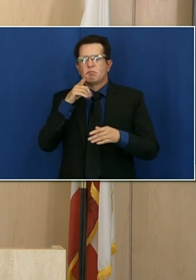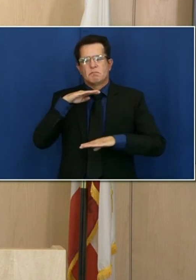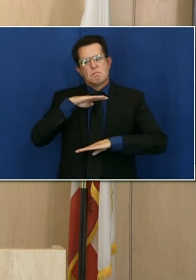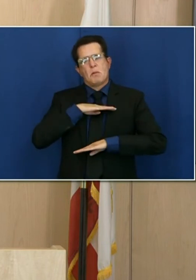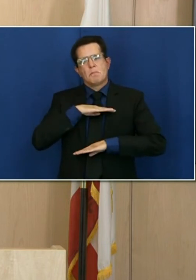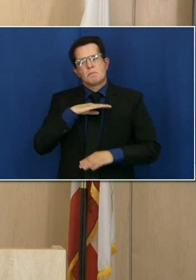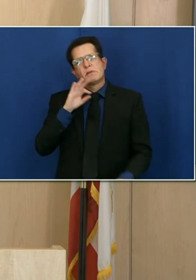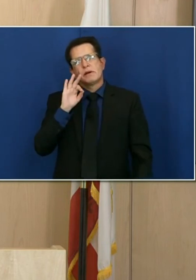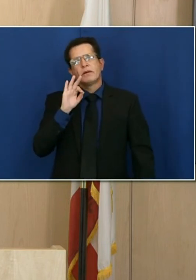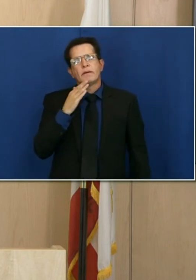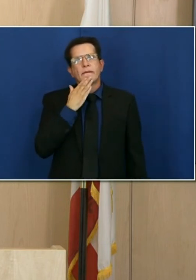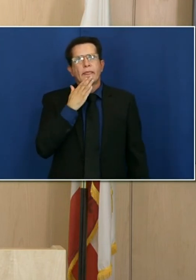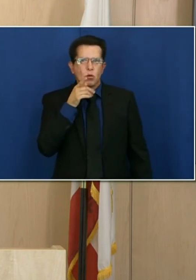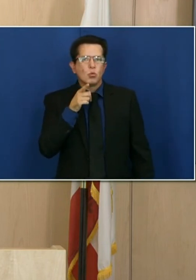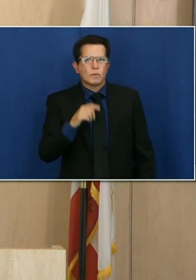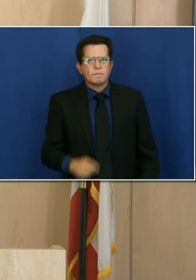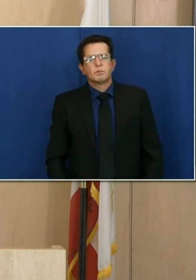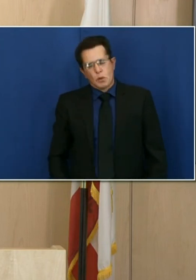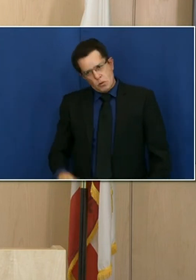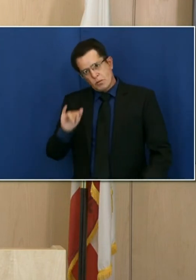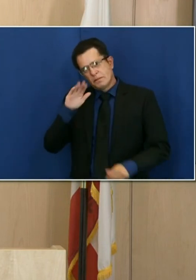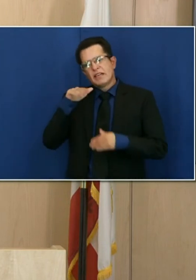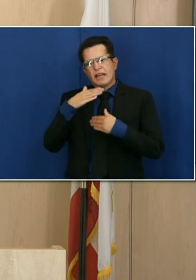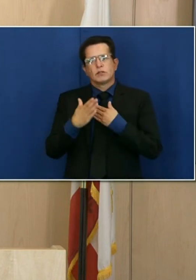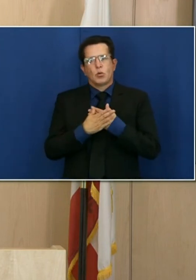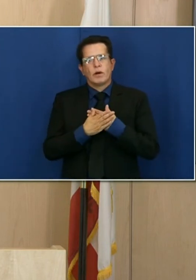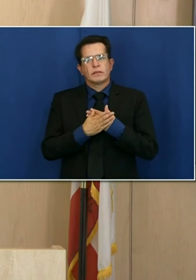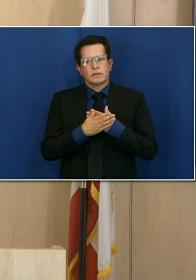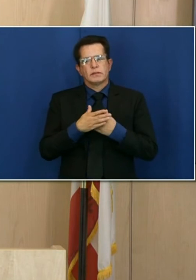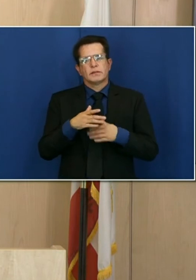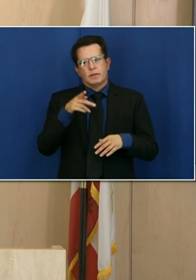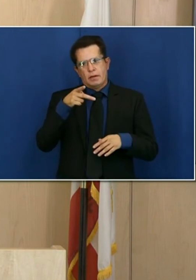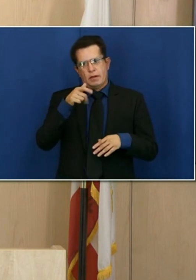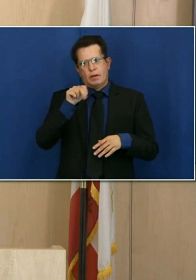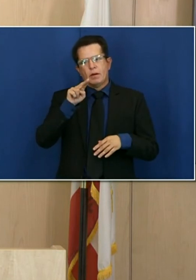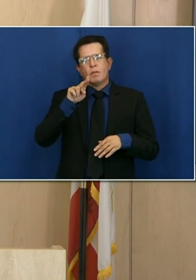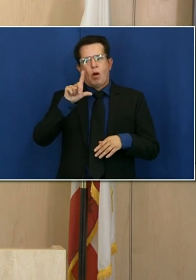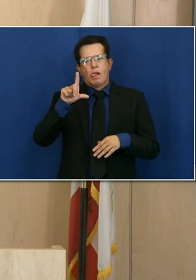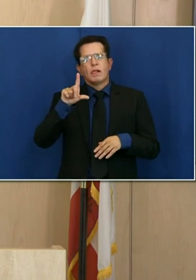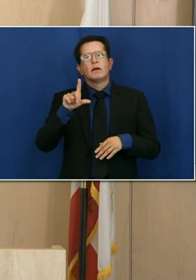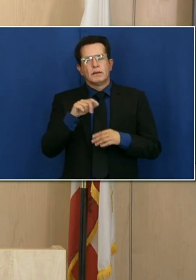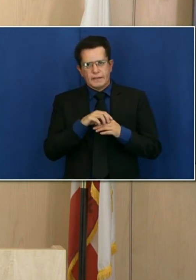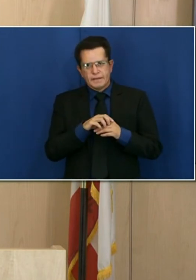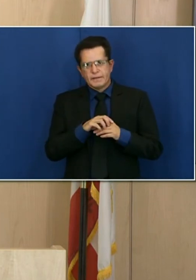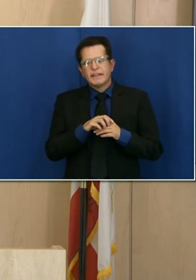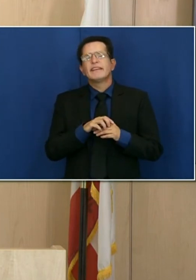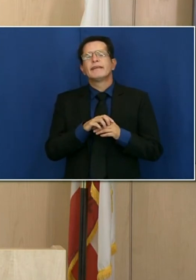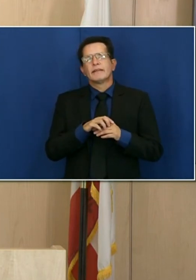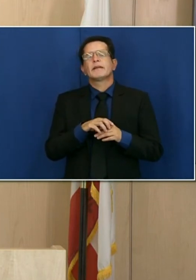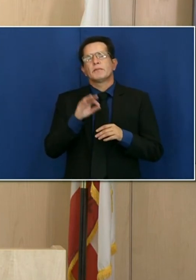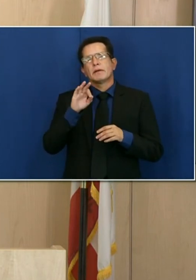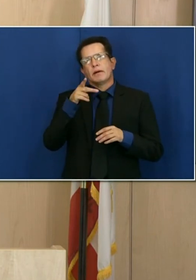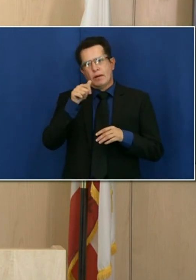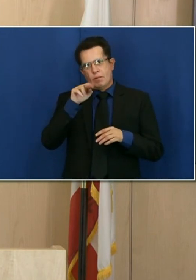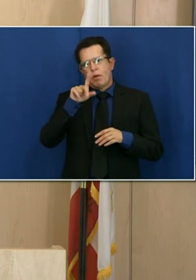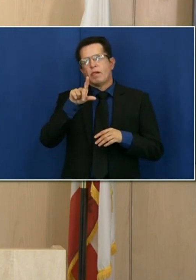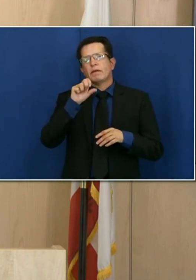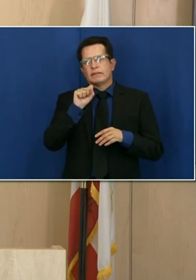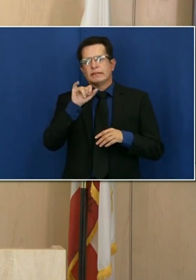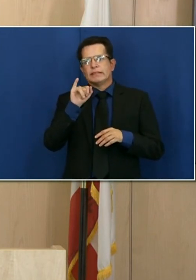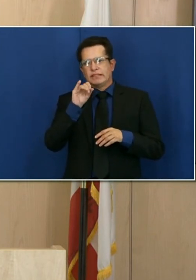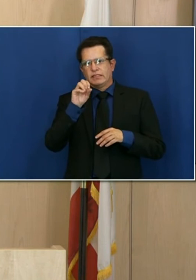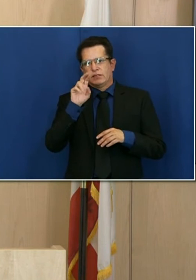Next question. This next question is from Paul Sisson with the San